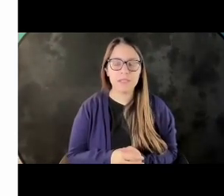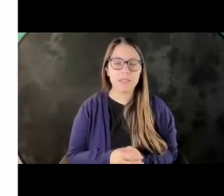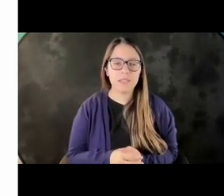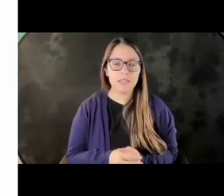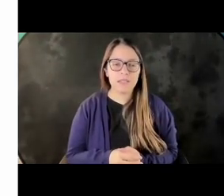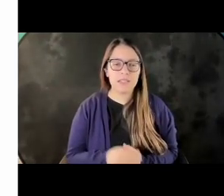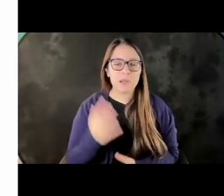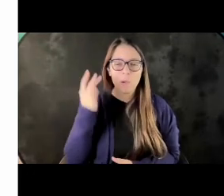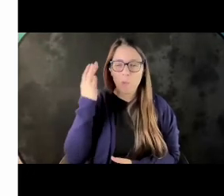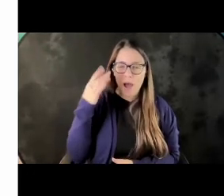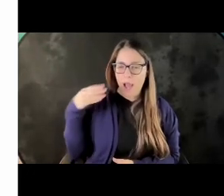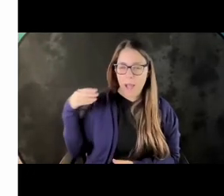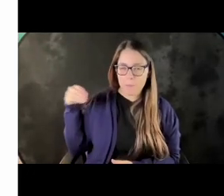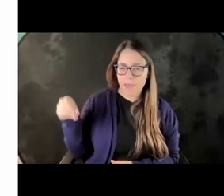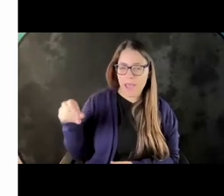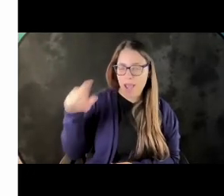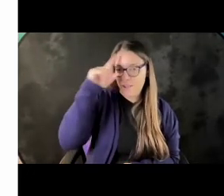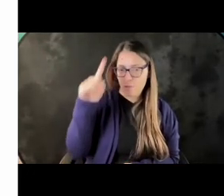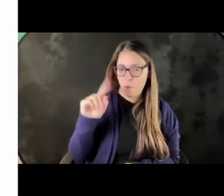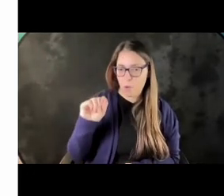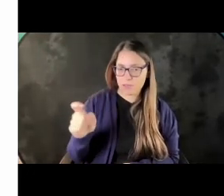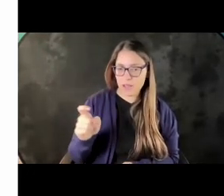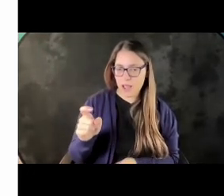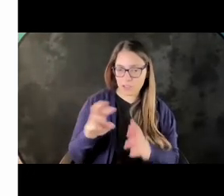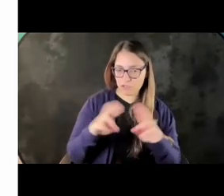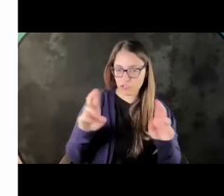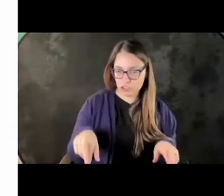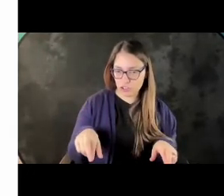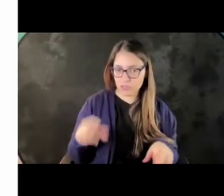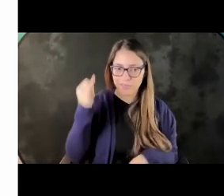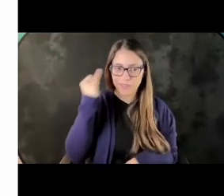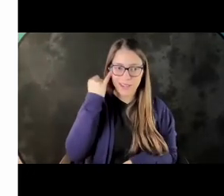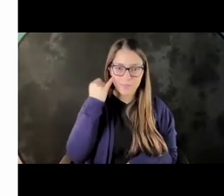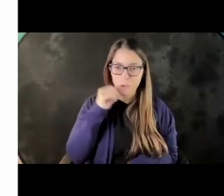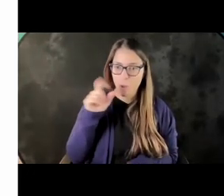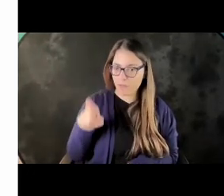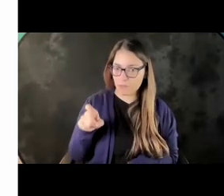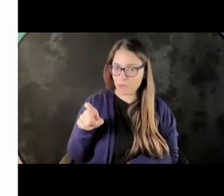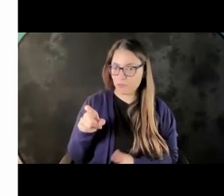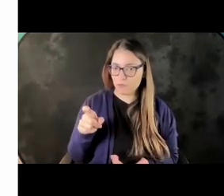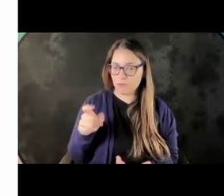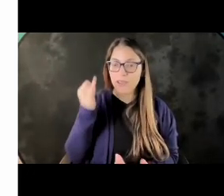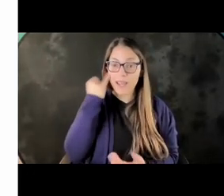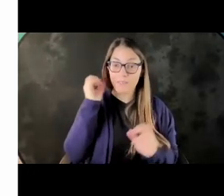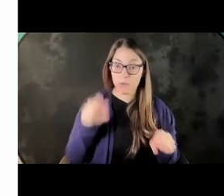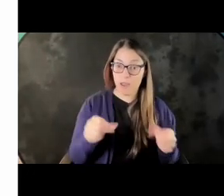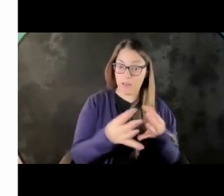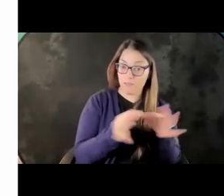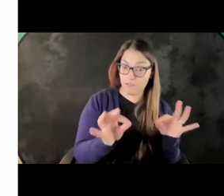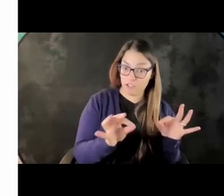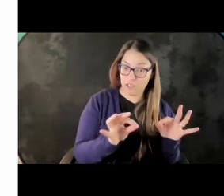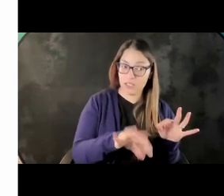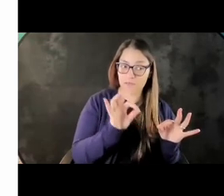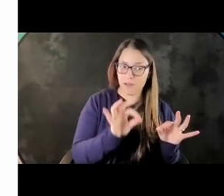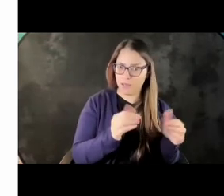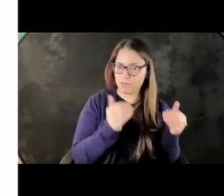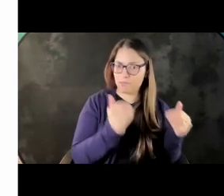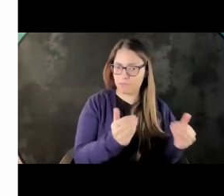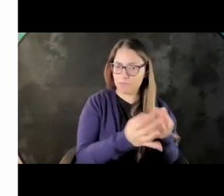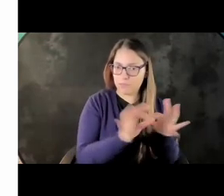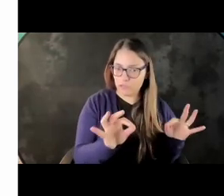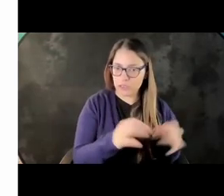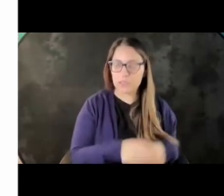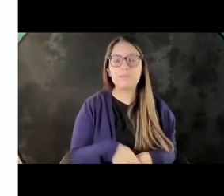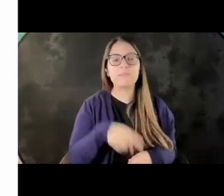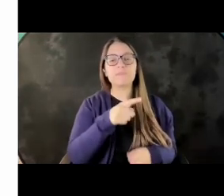to have a tax return prepared if it's a simple tax return, if they could have it prepared for free? These services